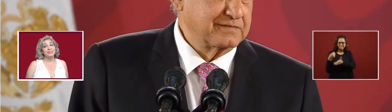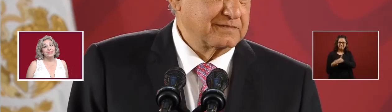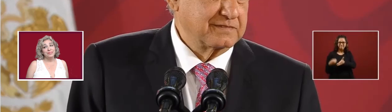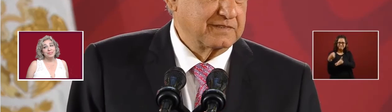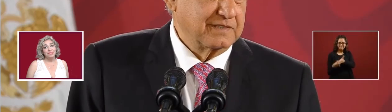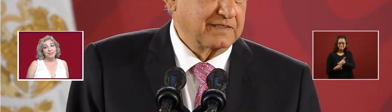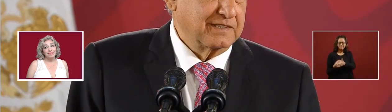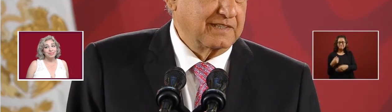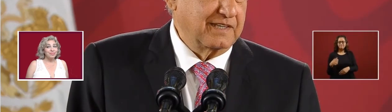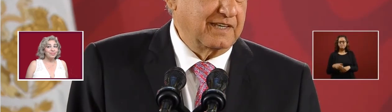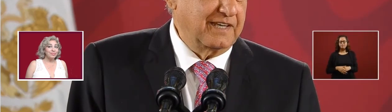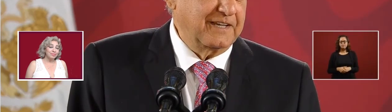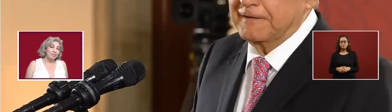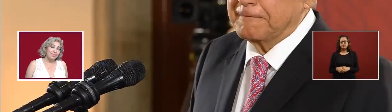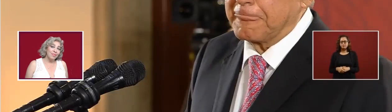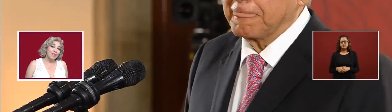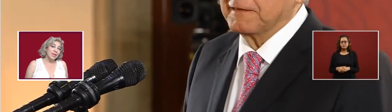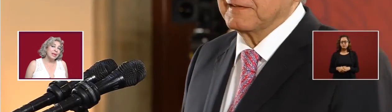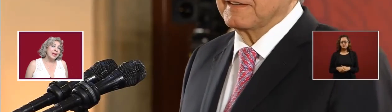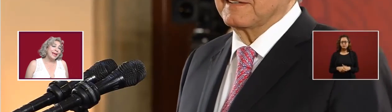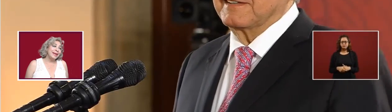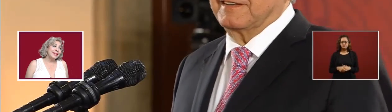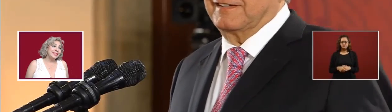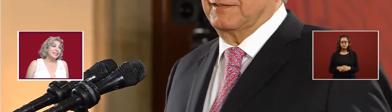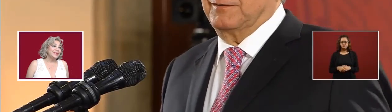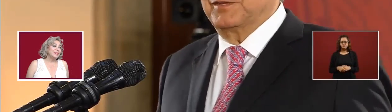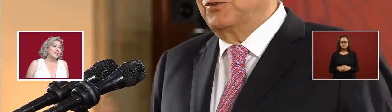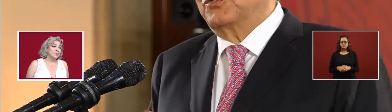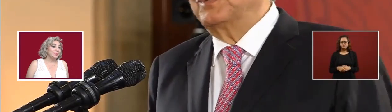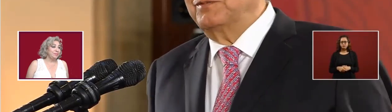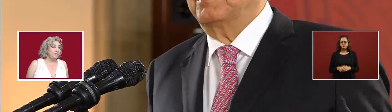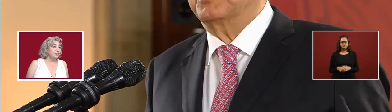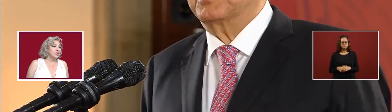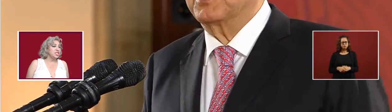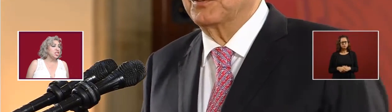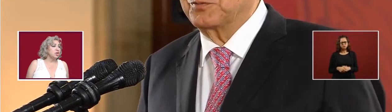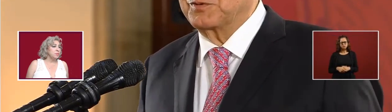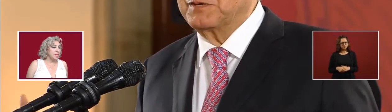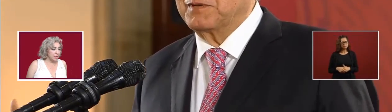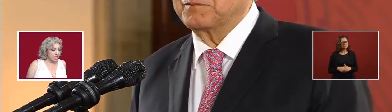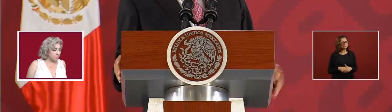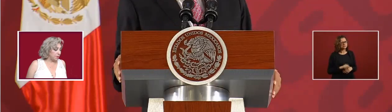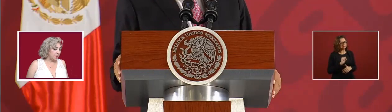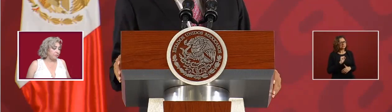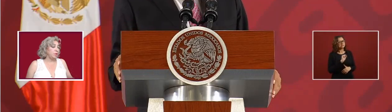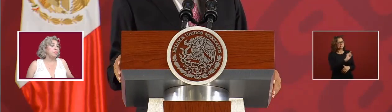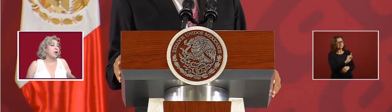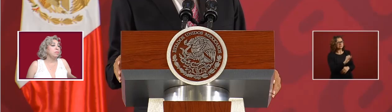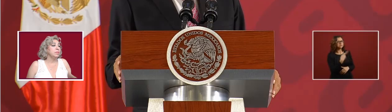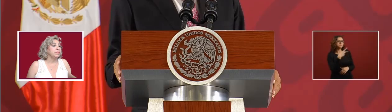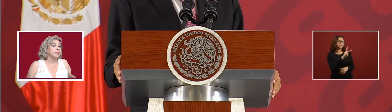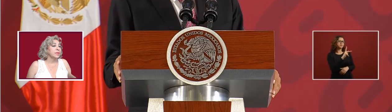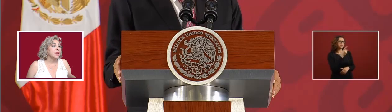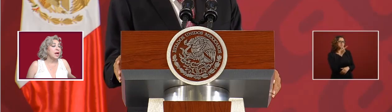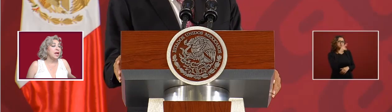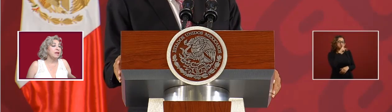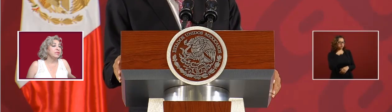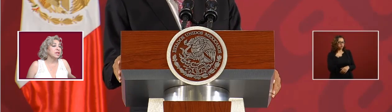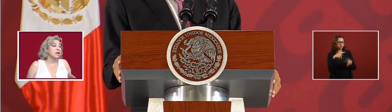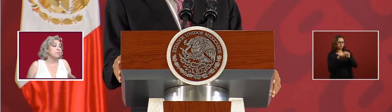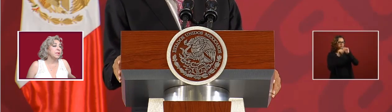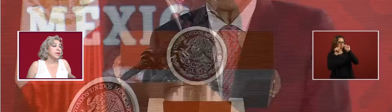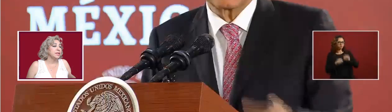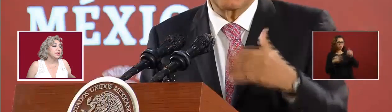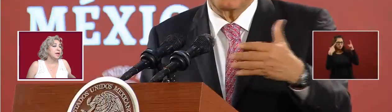and she told me, yes, but I have one problem. I